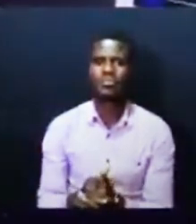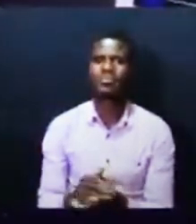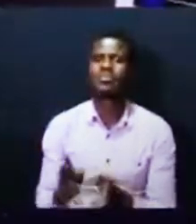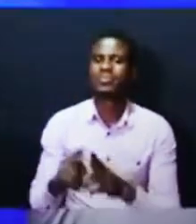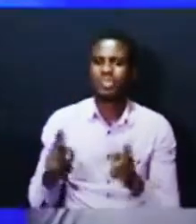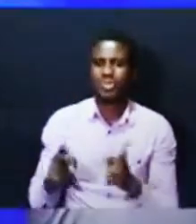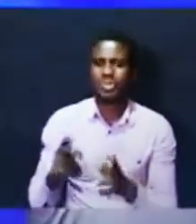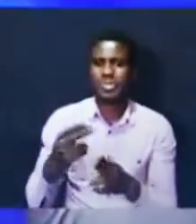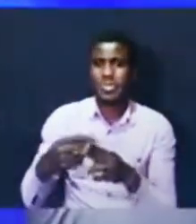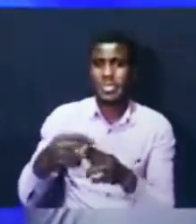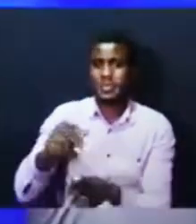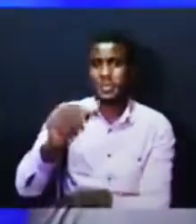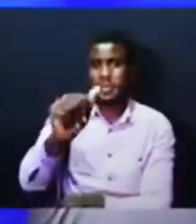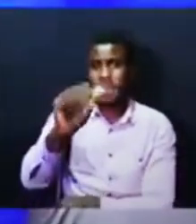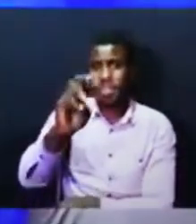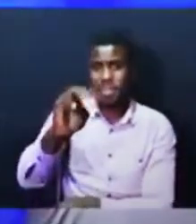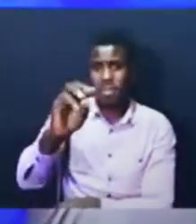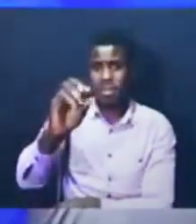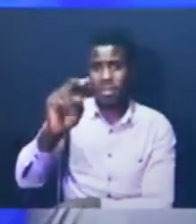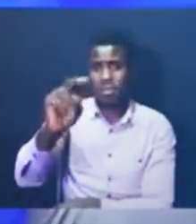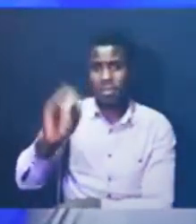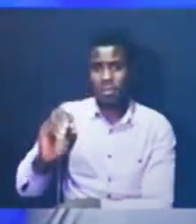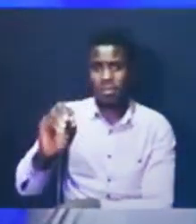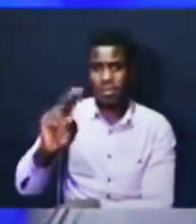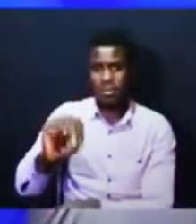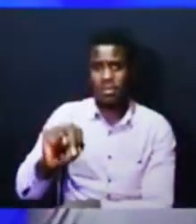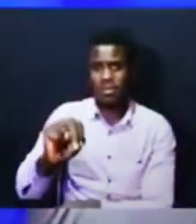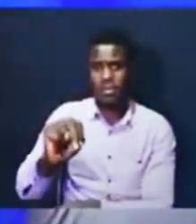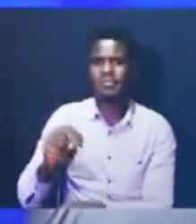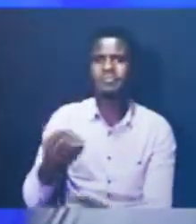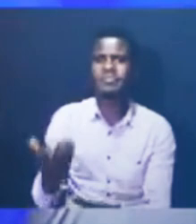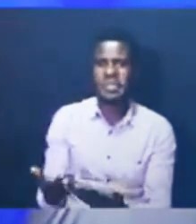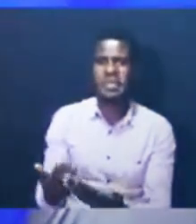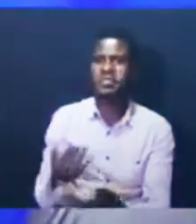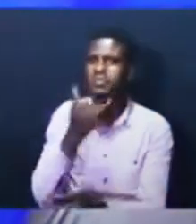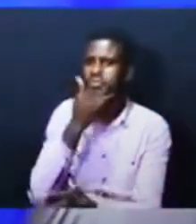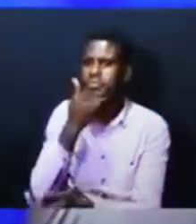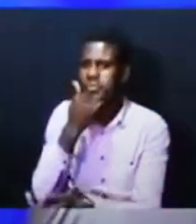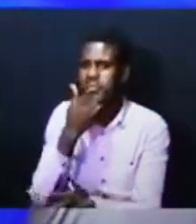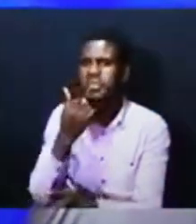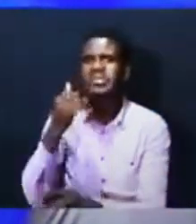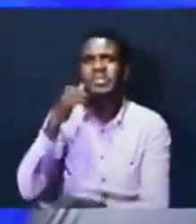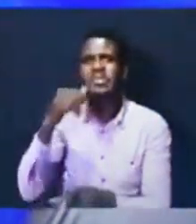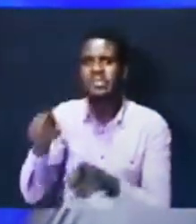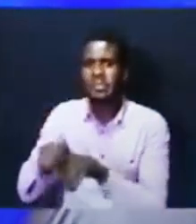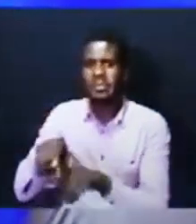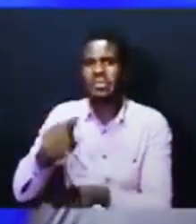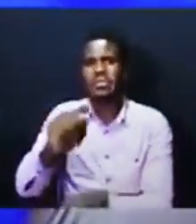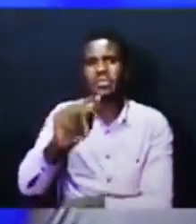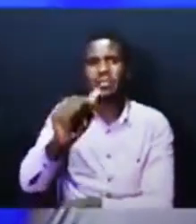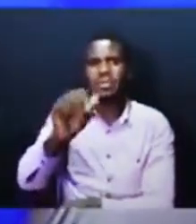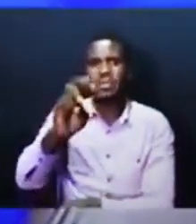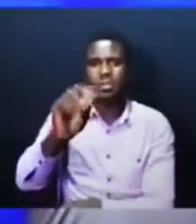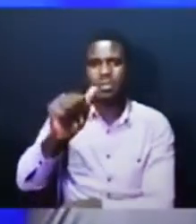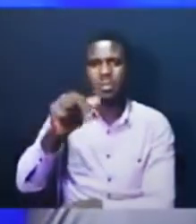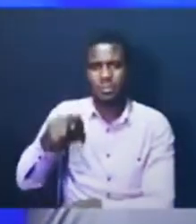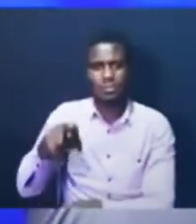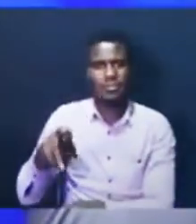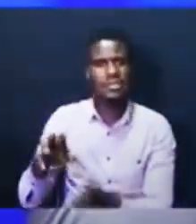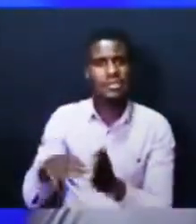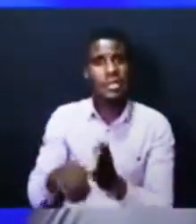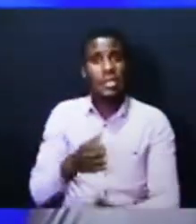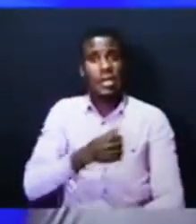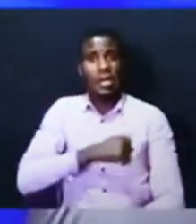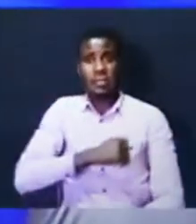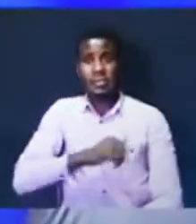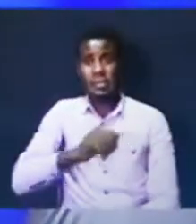Amnon offends Tamar. And Amnon oyebribitia Tamar. Then Absalom maps a plan against Amnon.